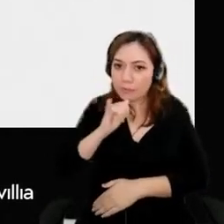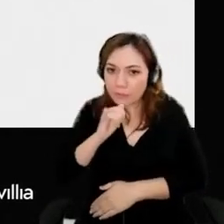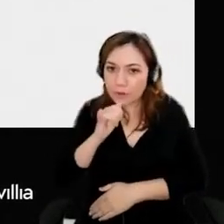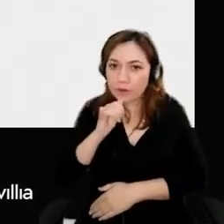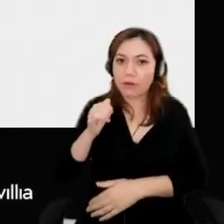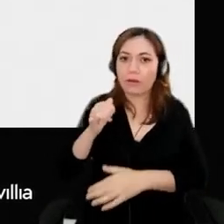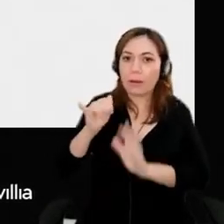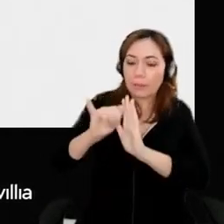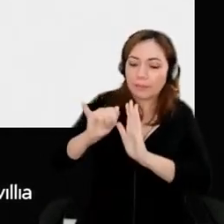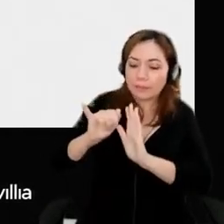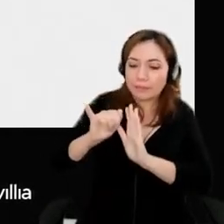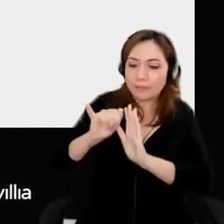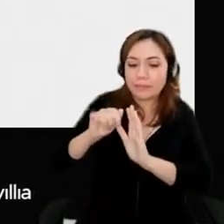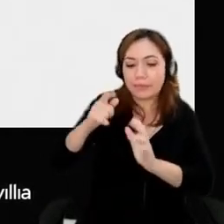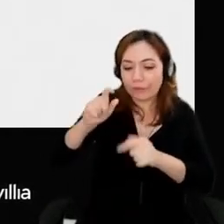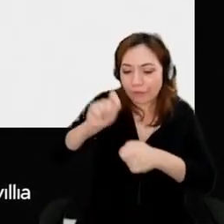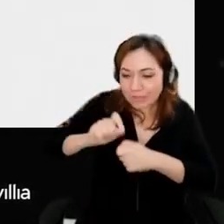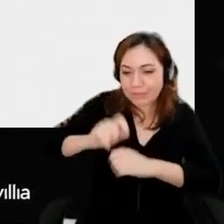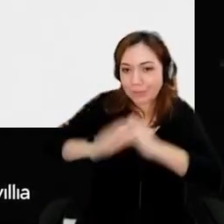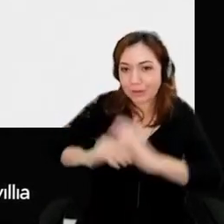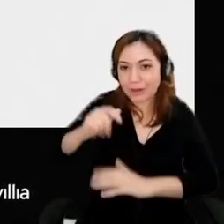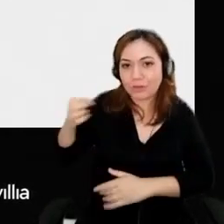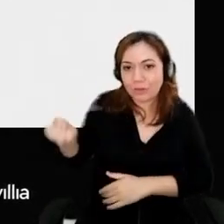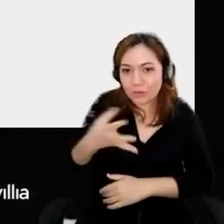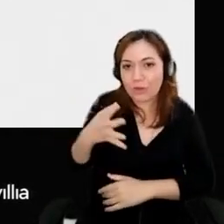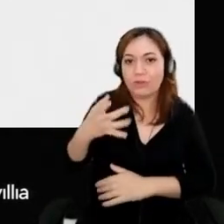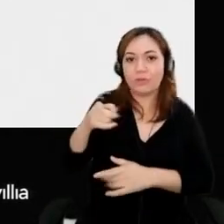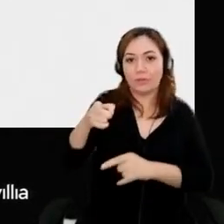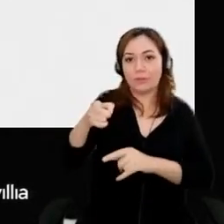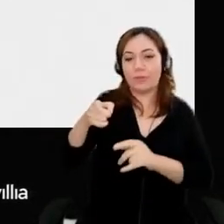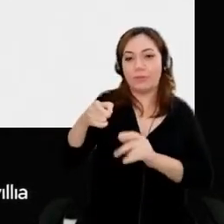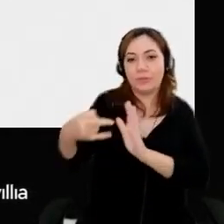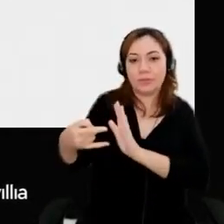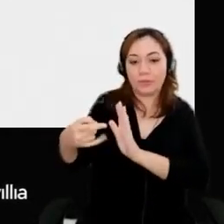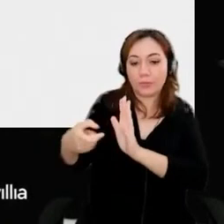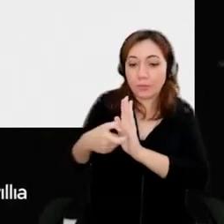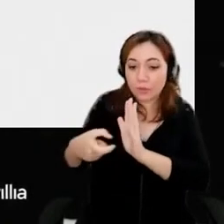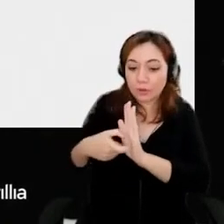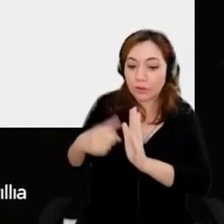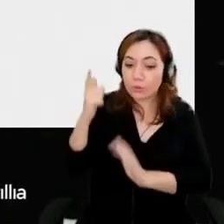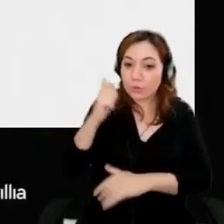coordination of programs using data across the organization. So I think that's a